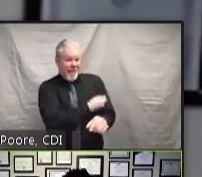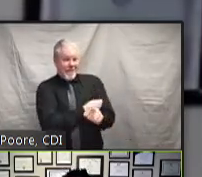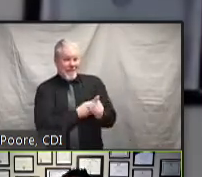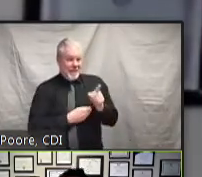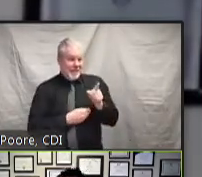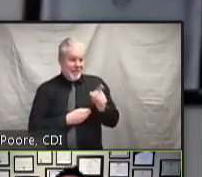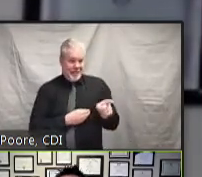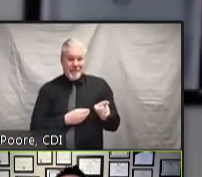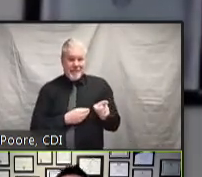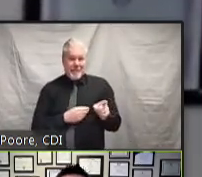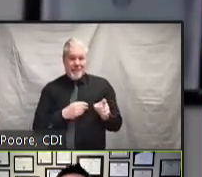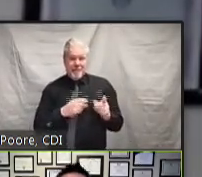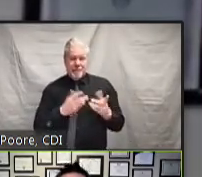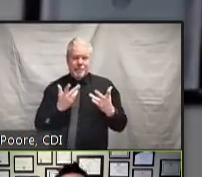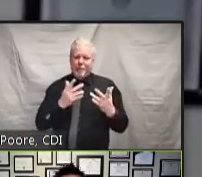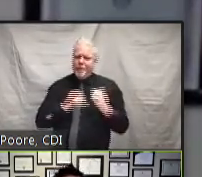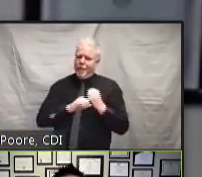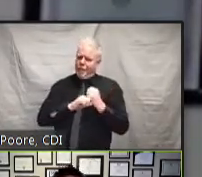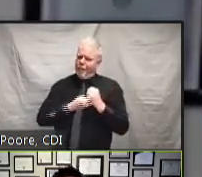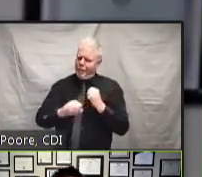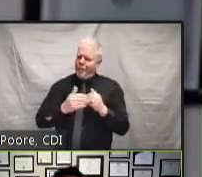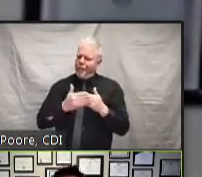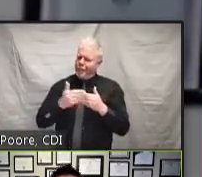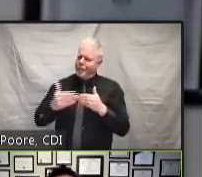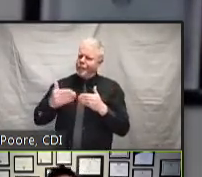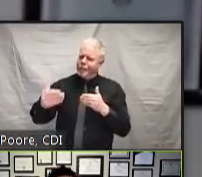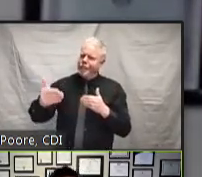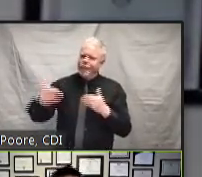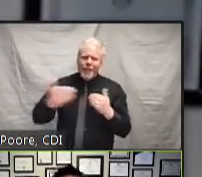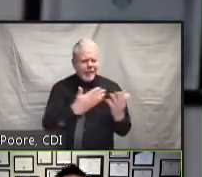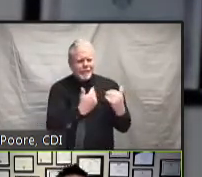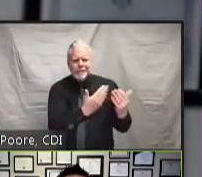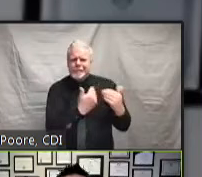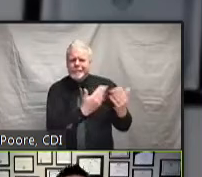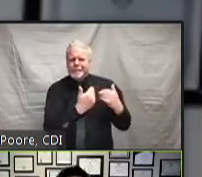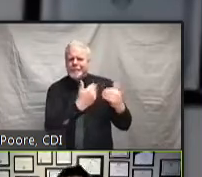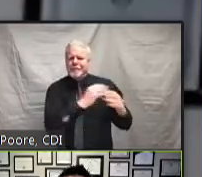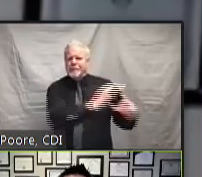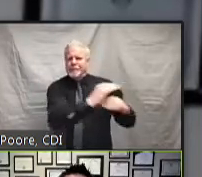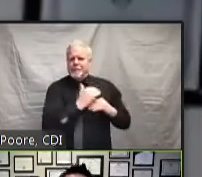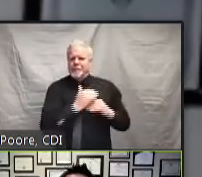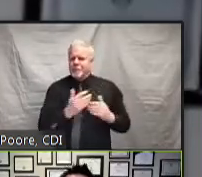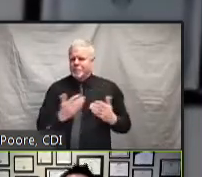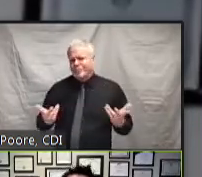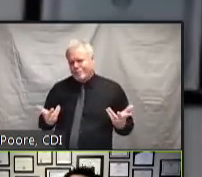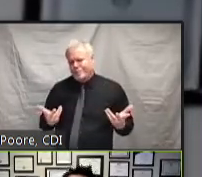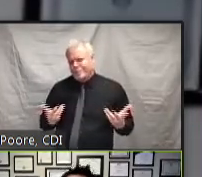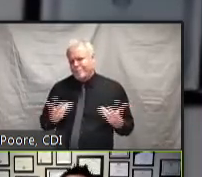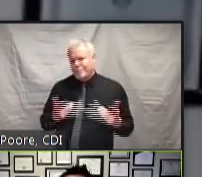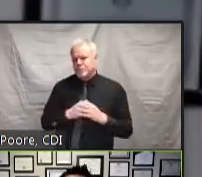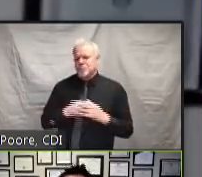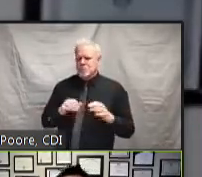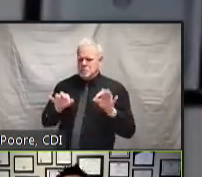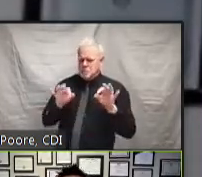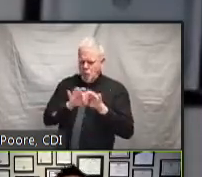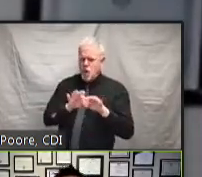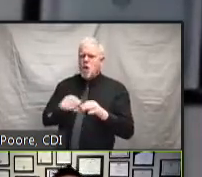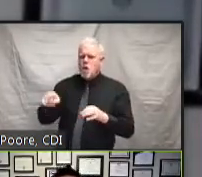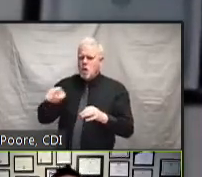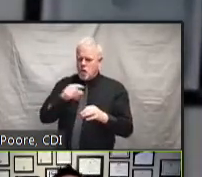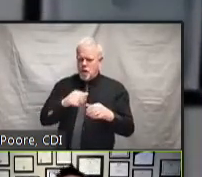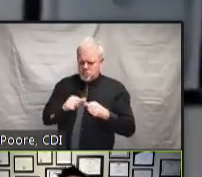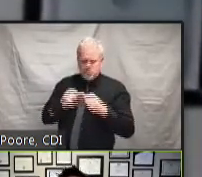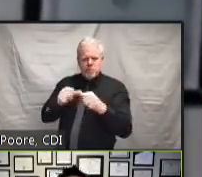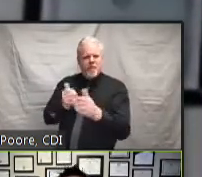now may be a time where we can at least stop and reflect on all of the things that we've accomplished as we come together, looking ahead to what I hope will be a brighter spring